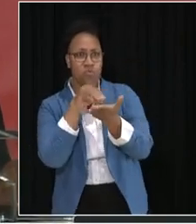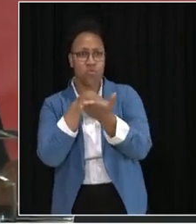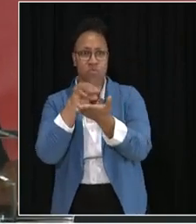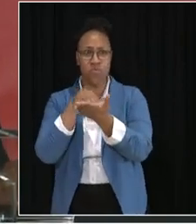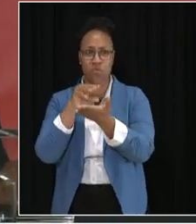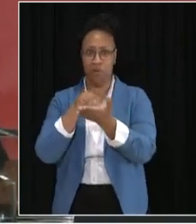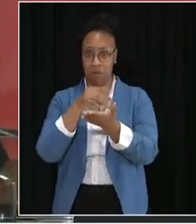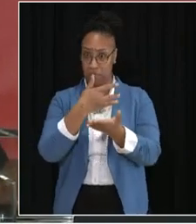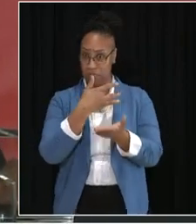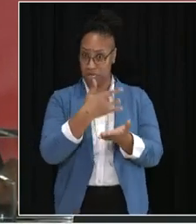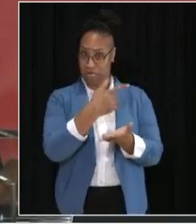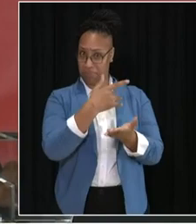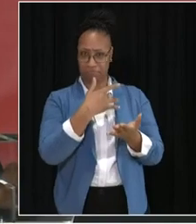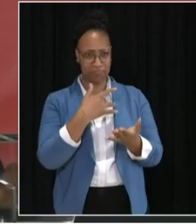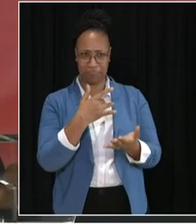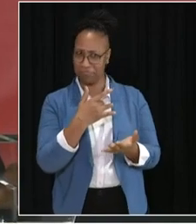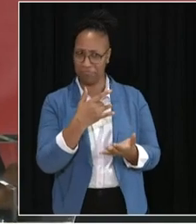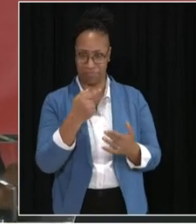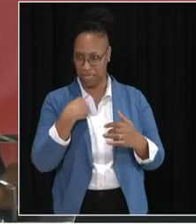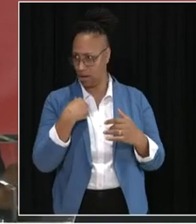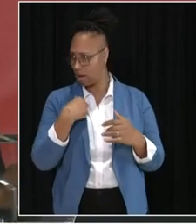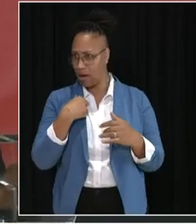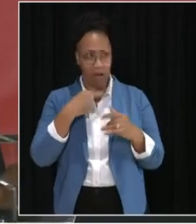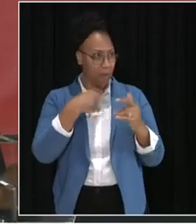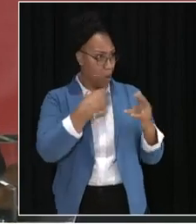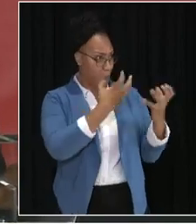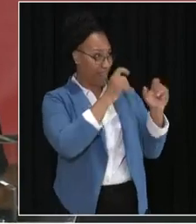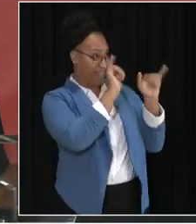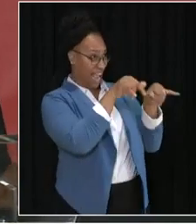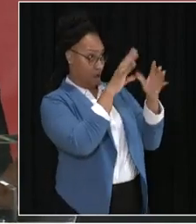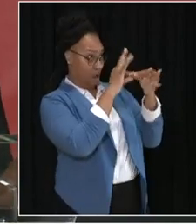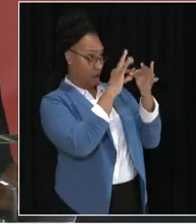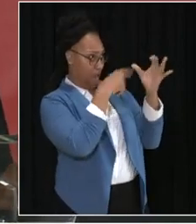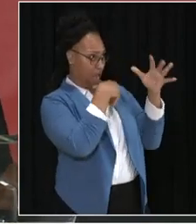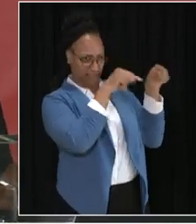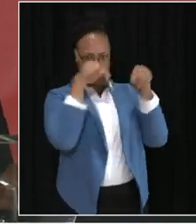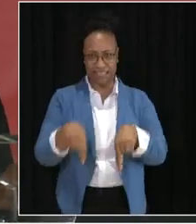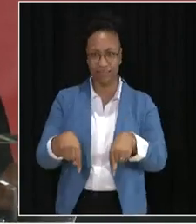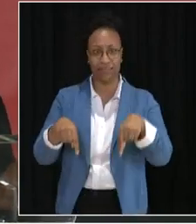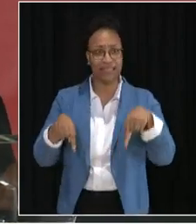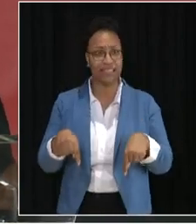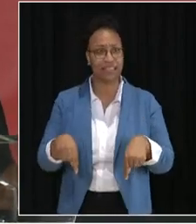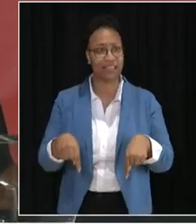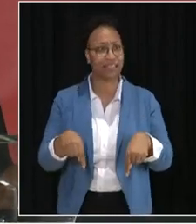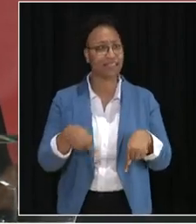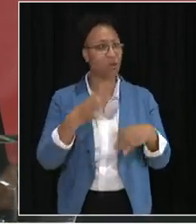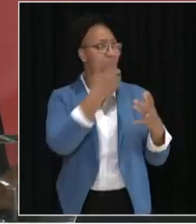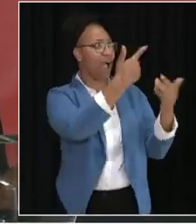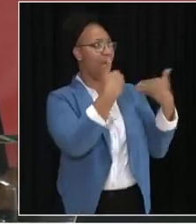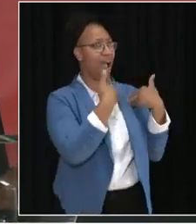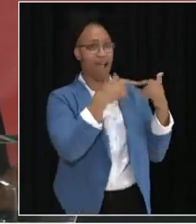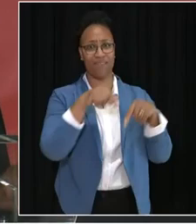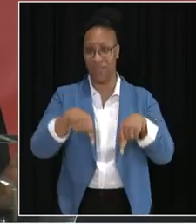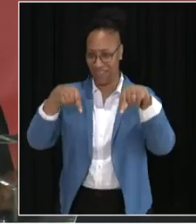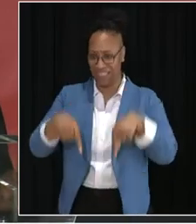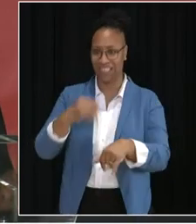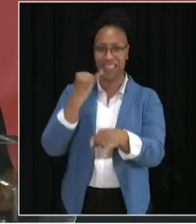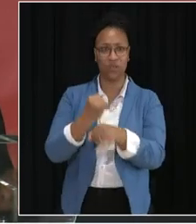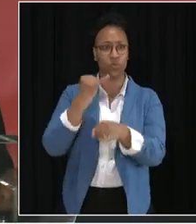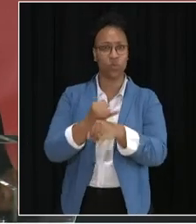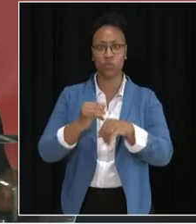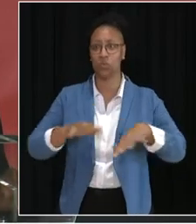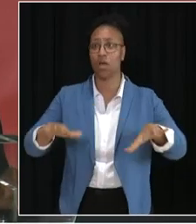have to have this in D.C. And so I'm equally as excited to come into this campus here in the Congress Heights community. Not only is it in